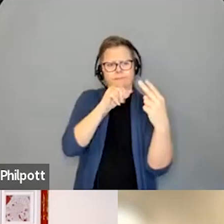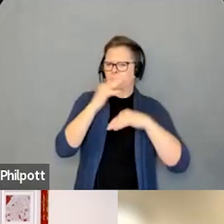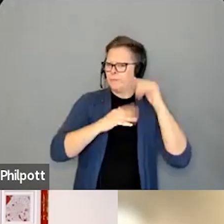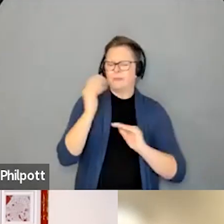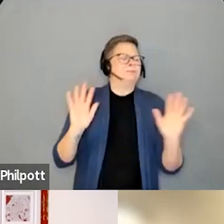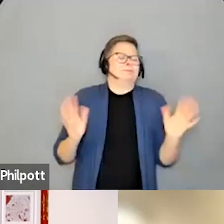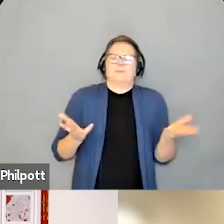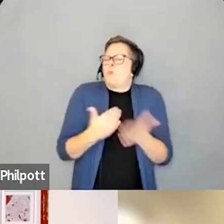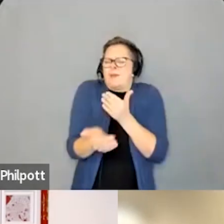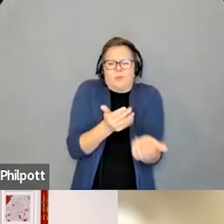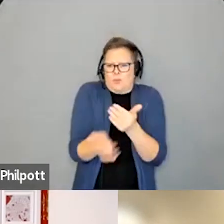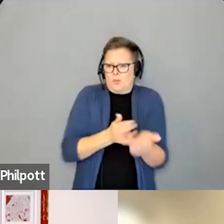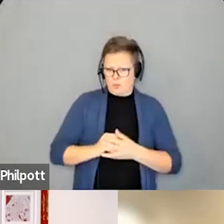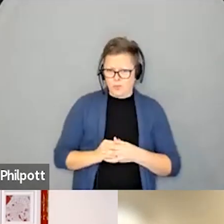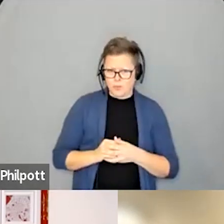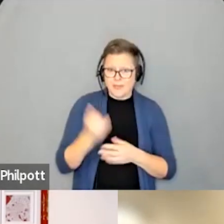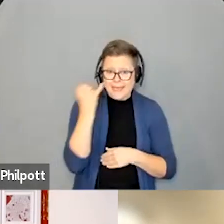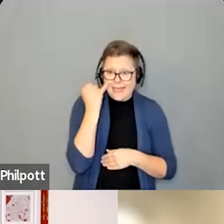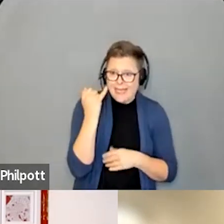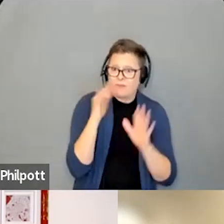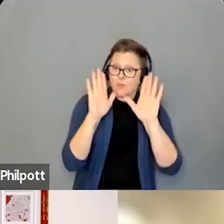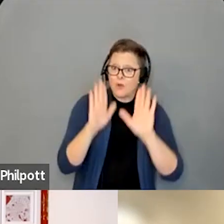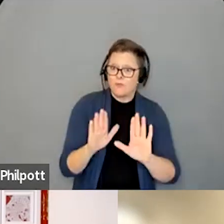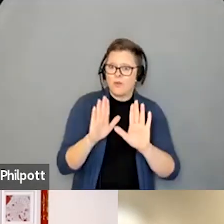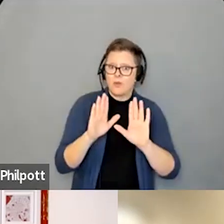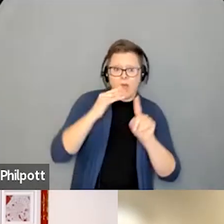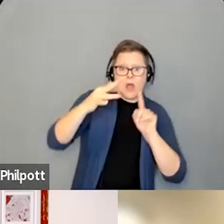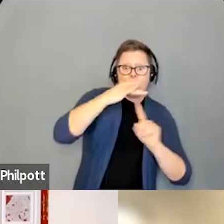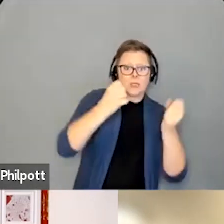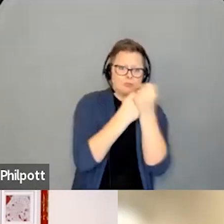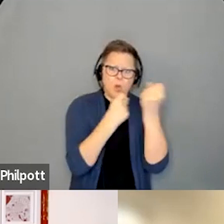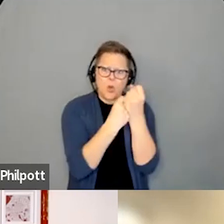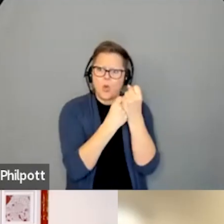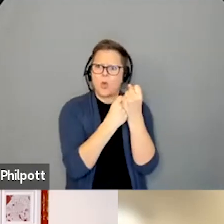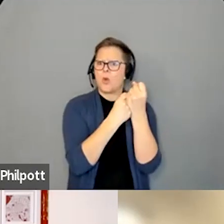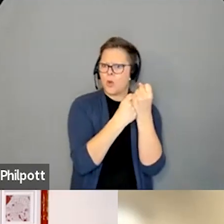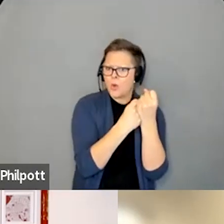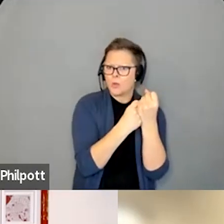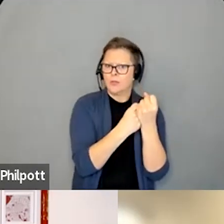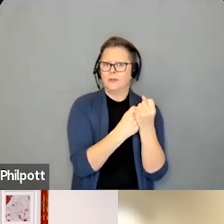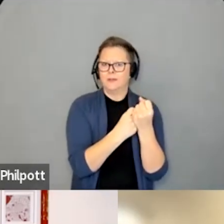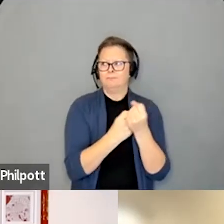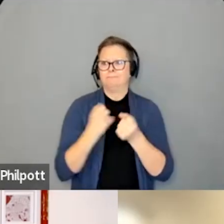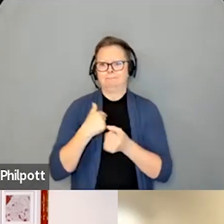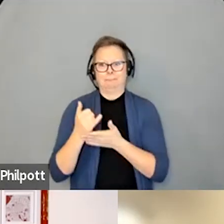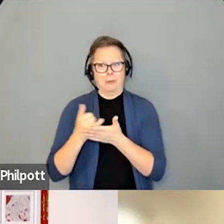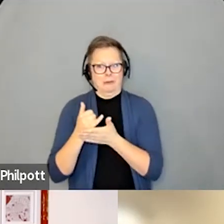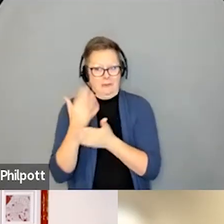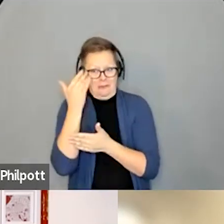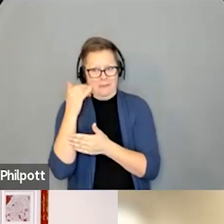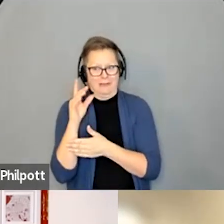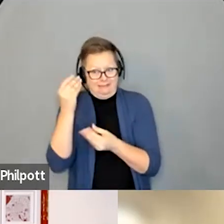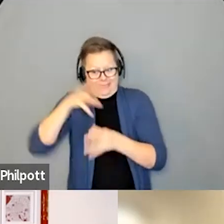the fact of the matter is that if you've got a great supportive environment, and I'm spoiling things because this is also in the data, if you've got a great